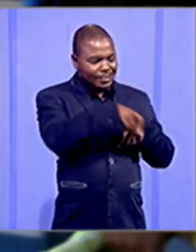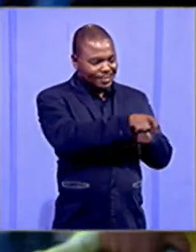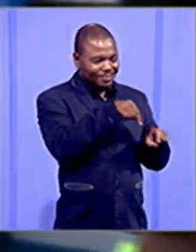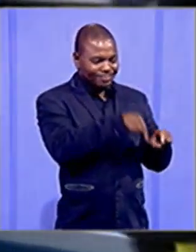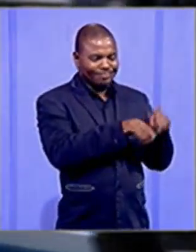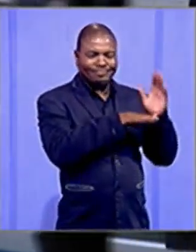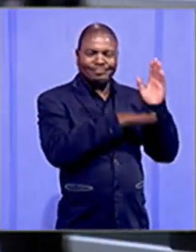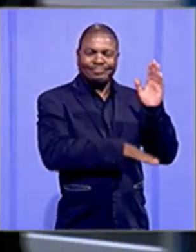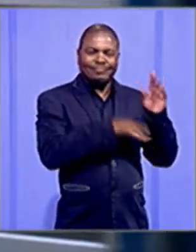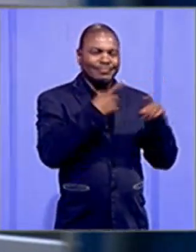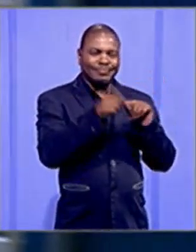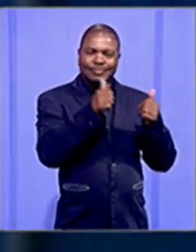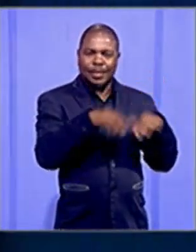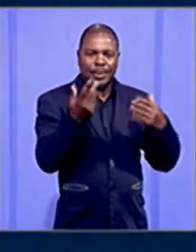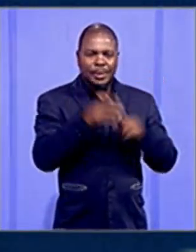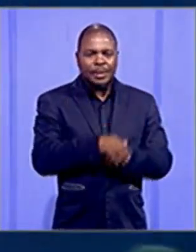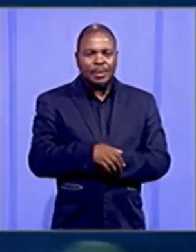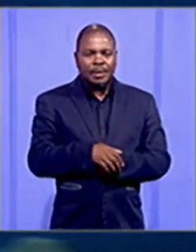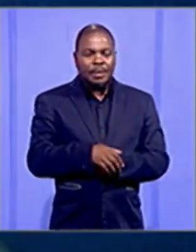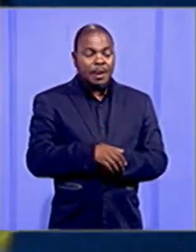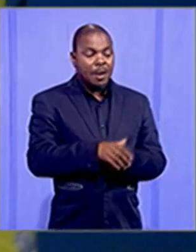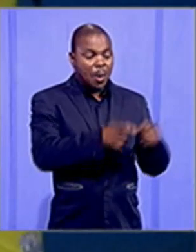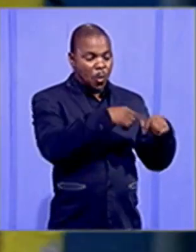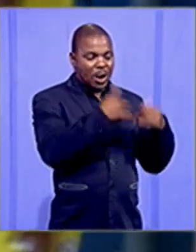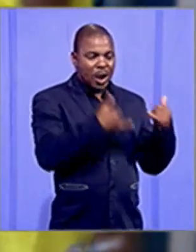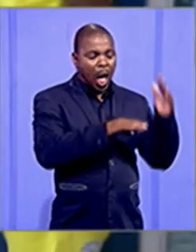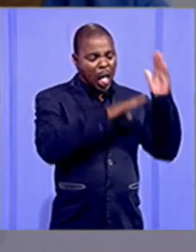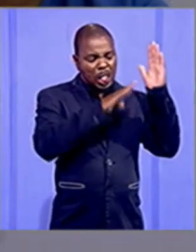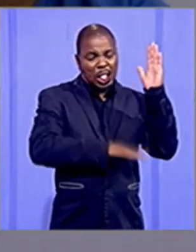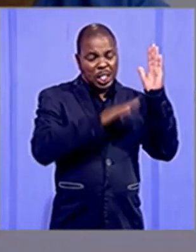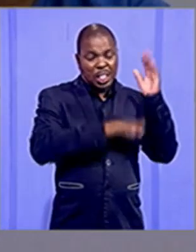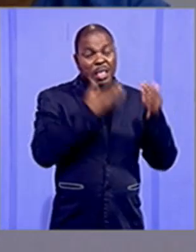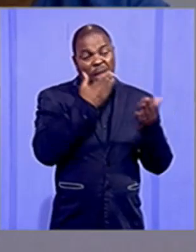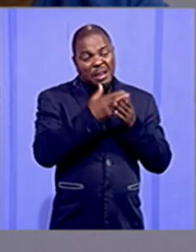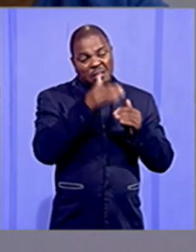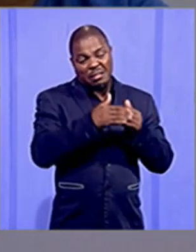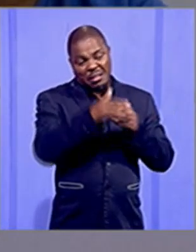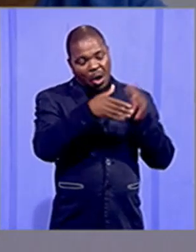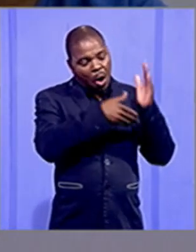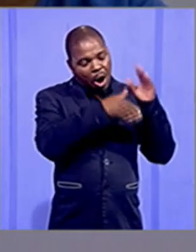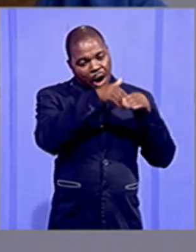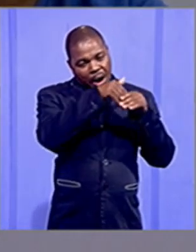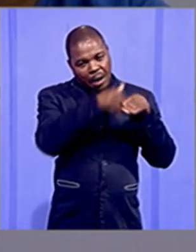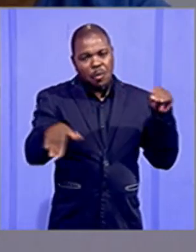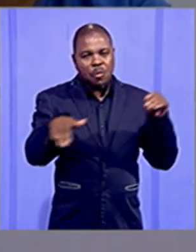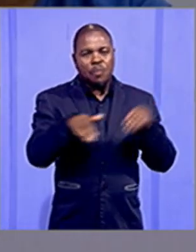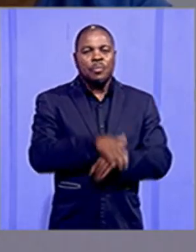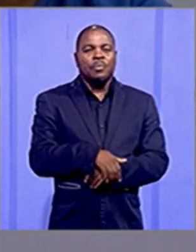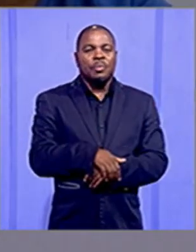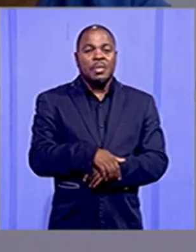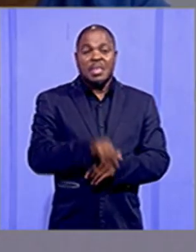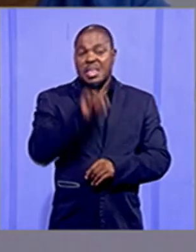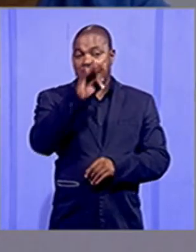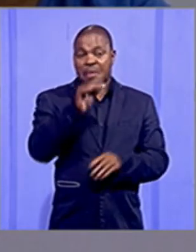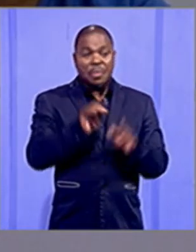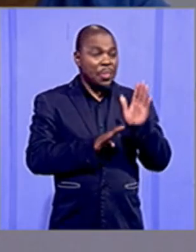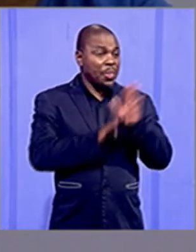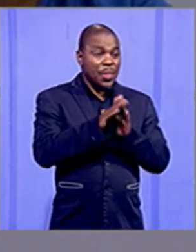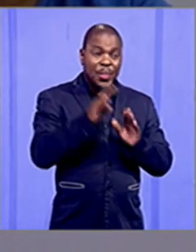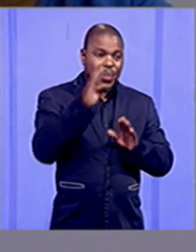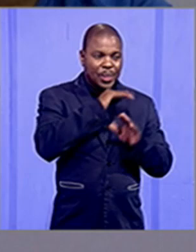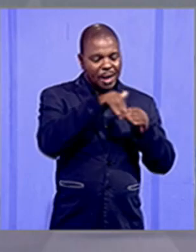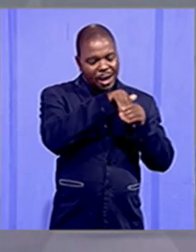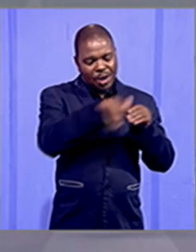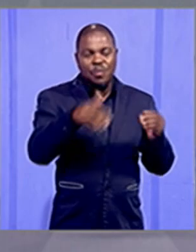kgatlhise. Gallants ba mo mogatleng wa loko ebile ba ka nne ba rengwa ke selepe sa magagana kwa bokhutlhong ba setlha fa tshameko ya bona e sa